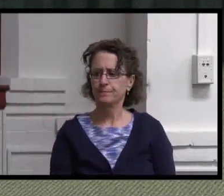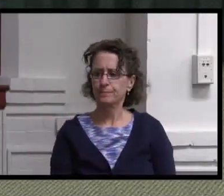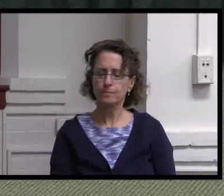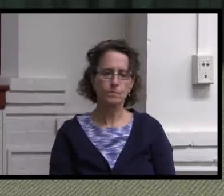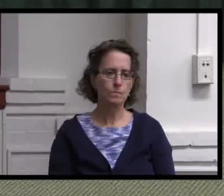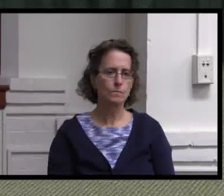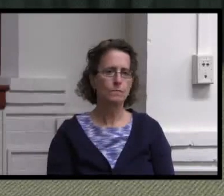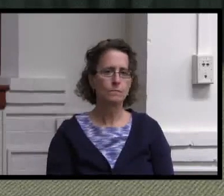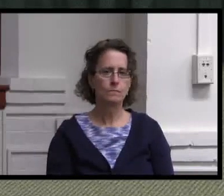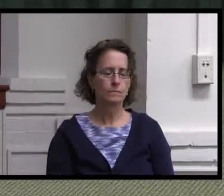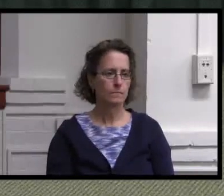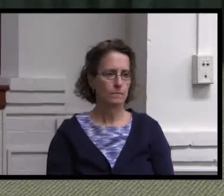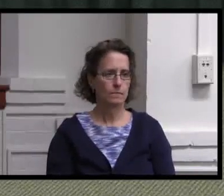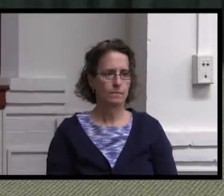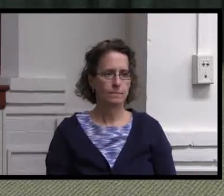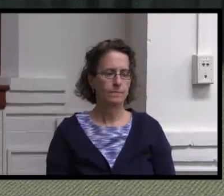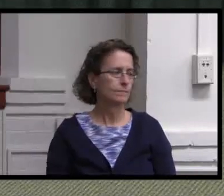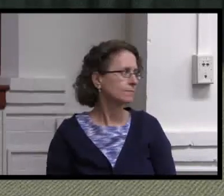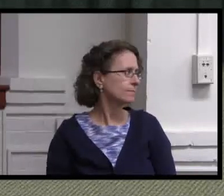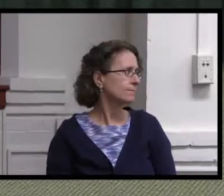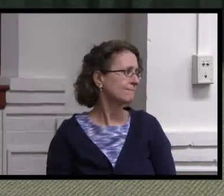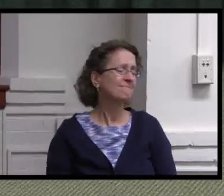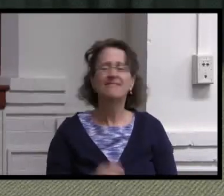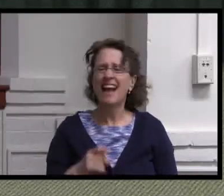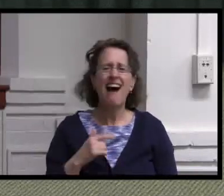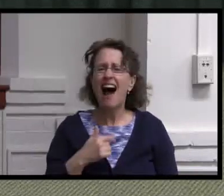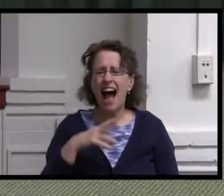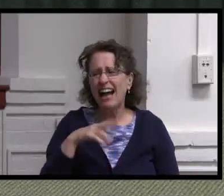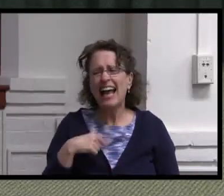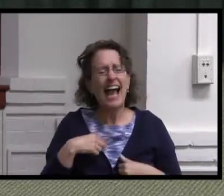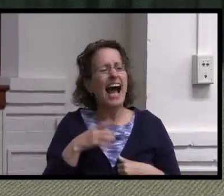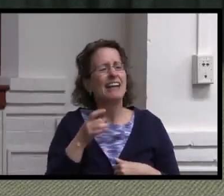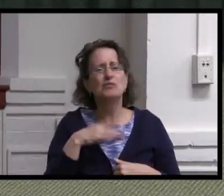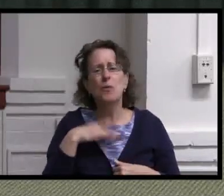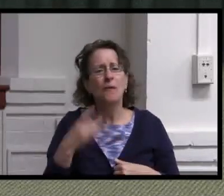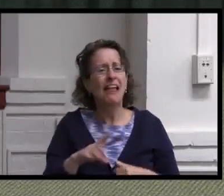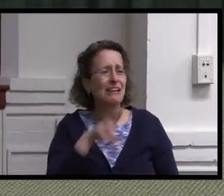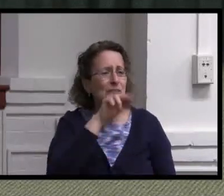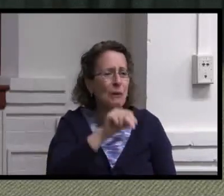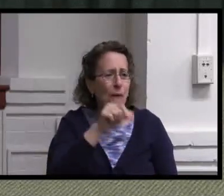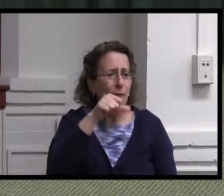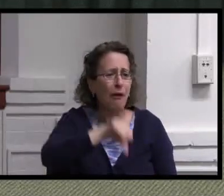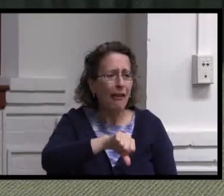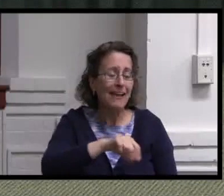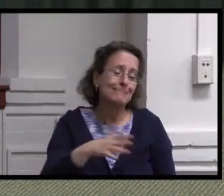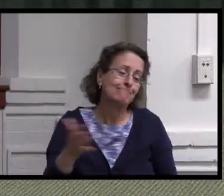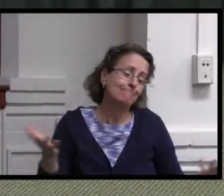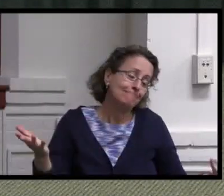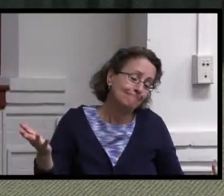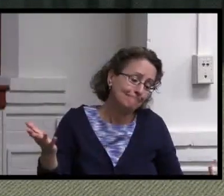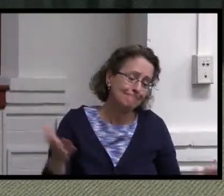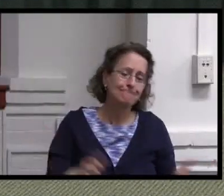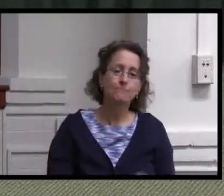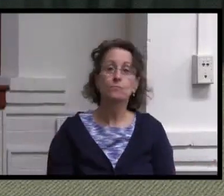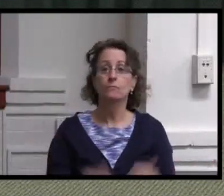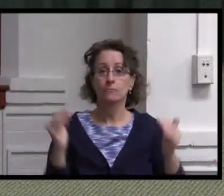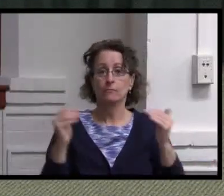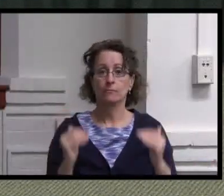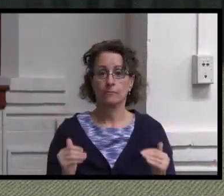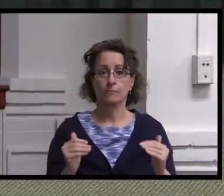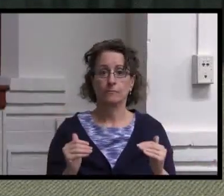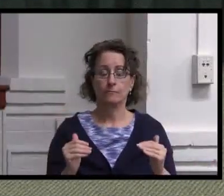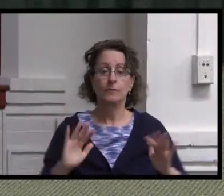Yeah. Okay. I mean, it does. It's one of the not good parts of this job, you know. Yeah. So you have to do it. Okay. Next up on the agenda